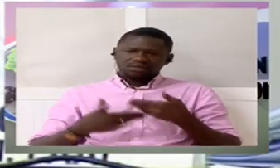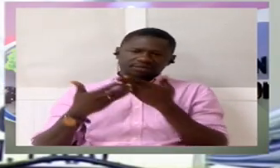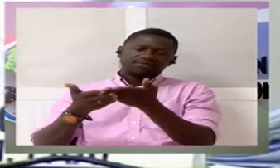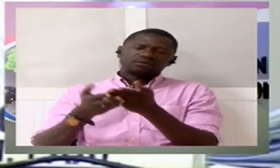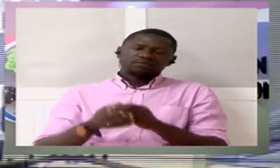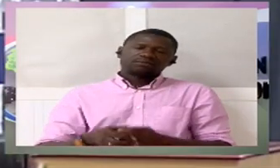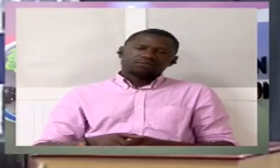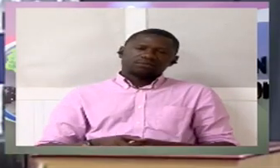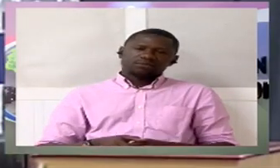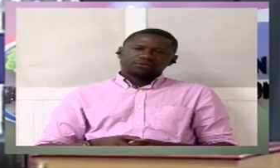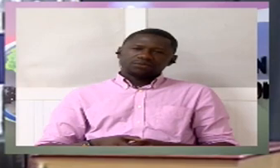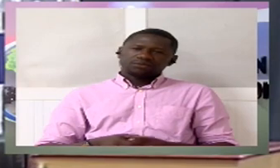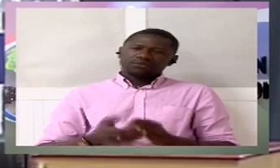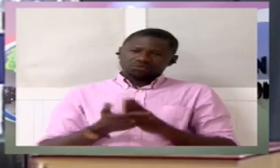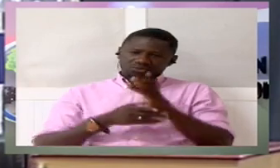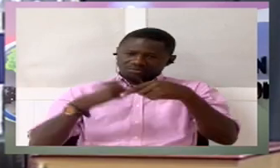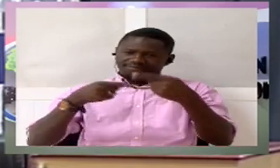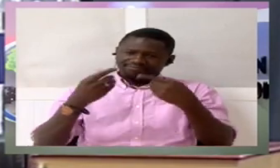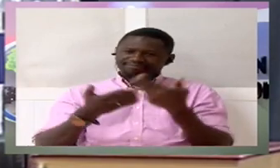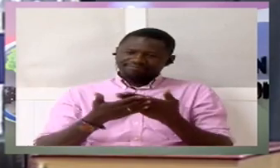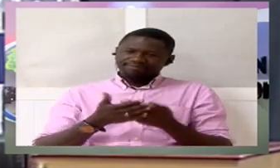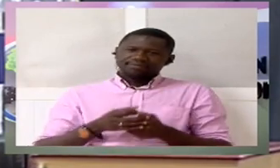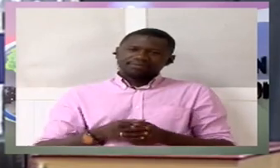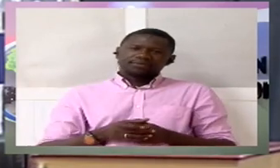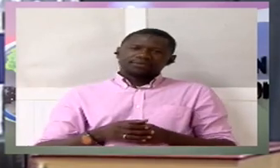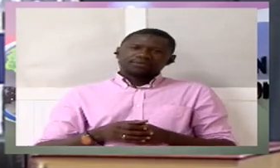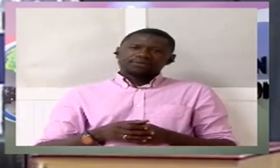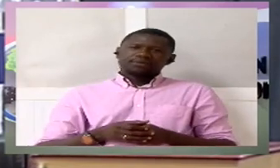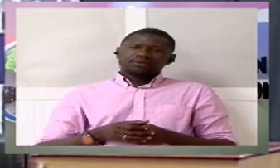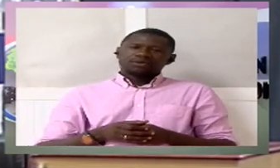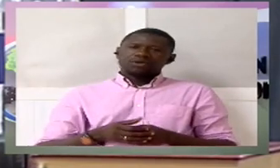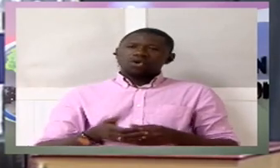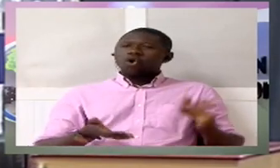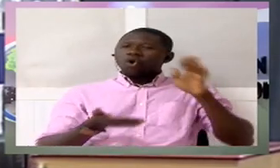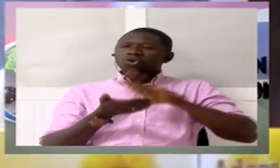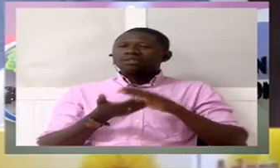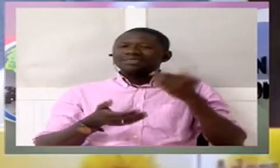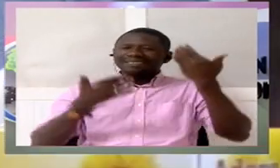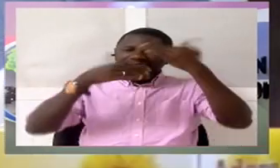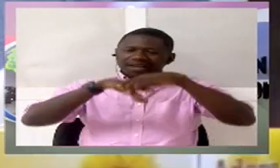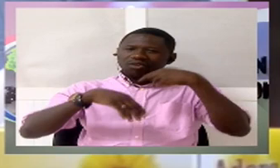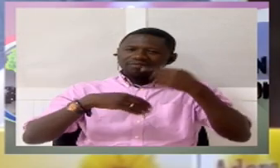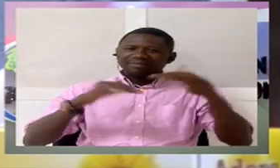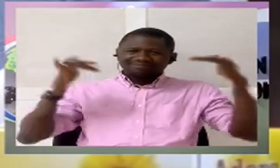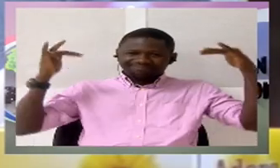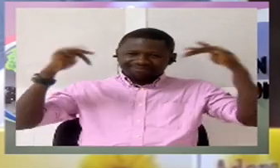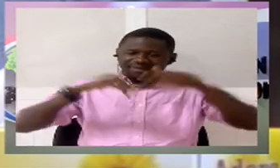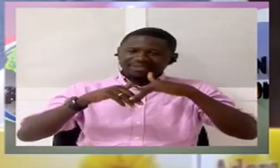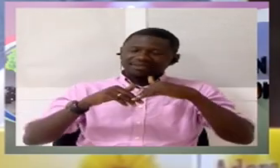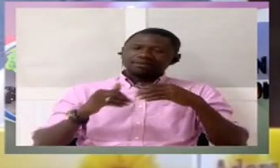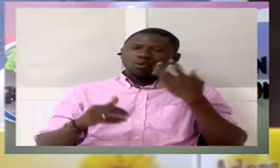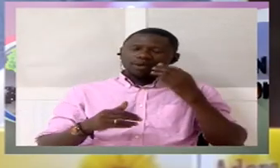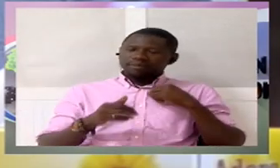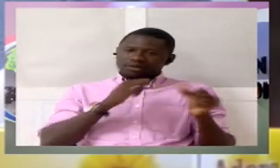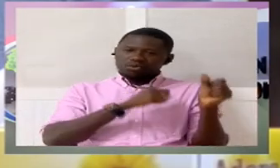please. Ako etente. So bri wo banquet nying, banquet lungo nying. On the night of the banquet. Brin seita. When I went